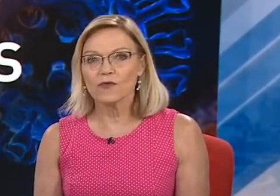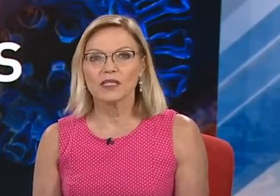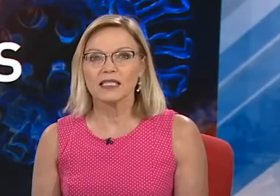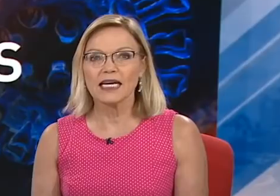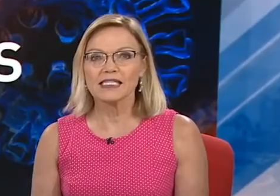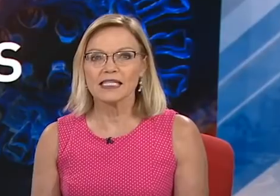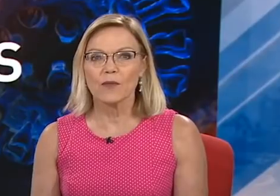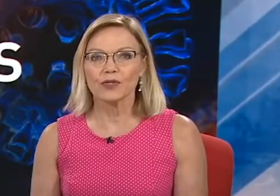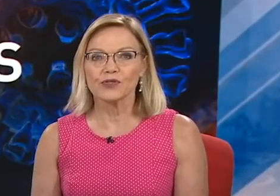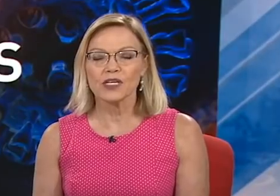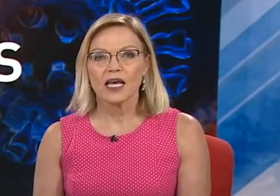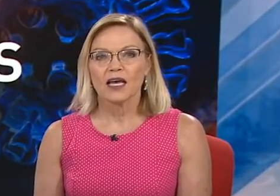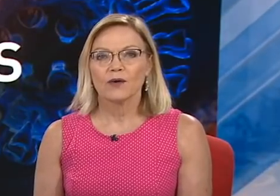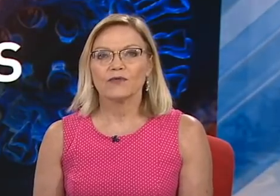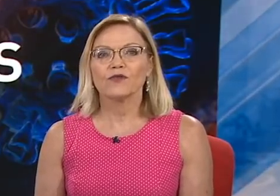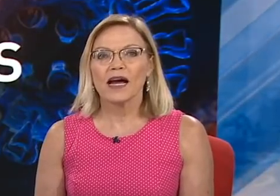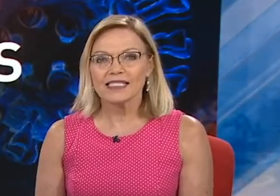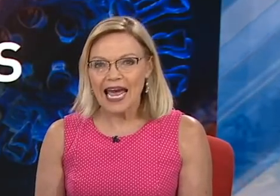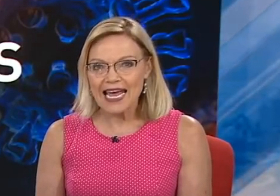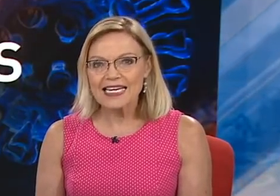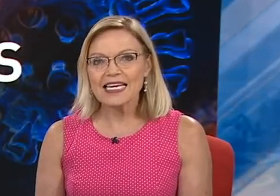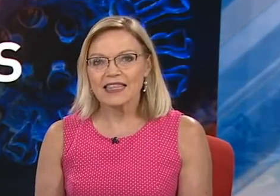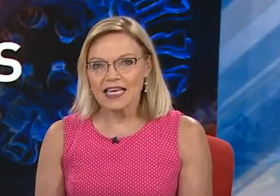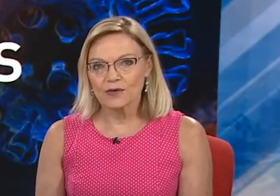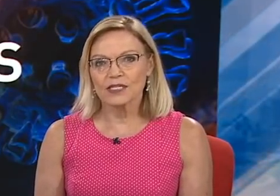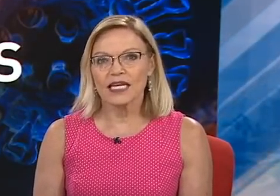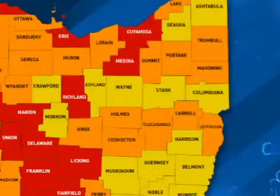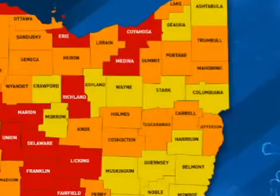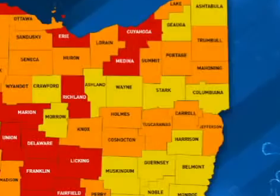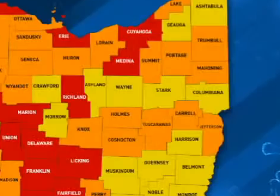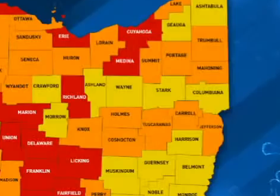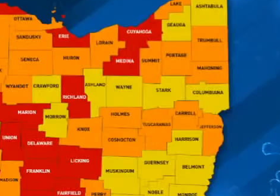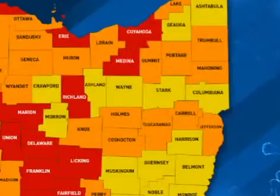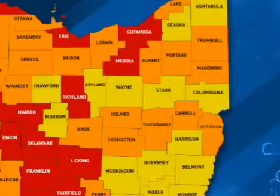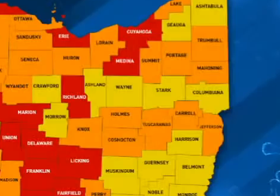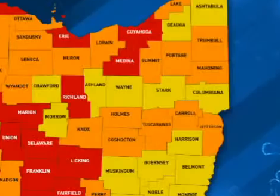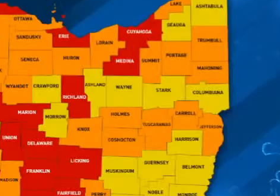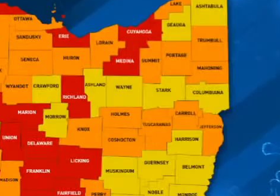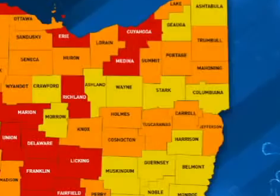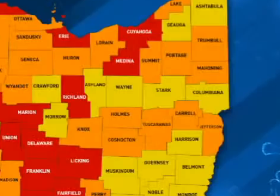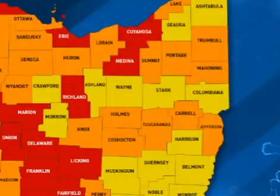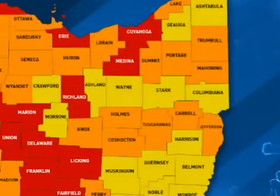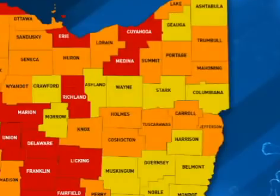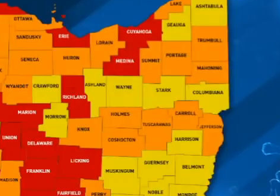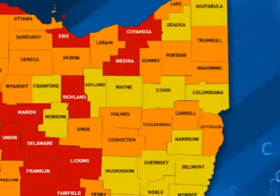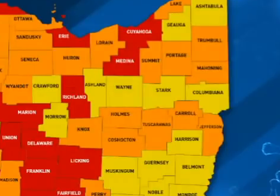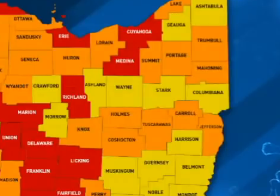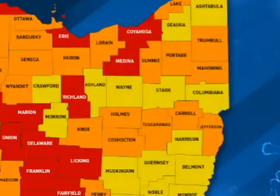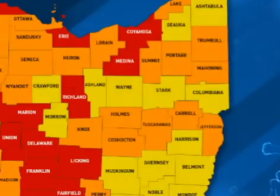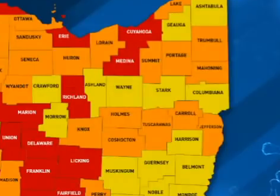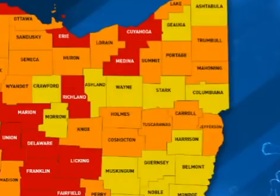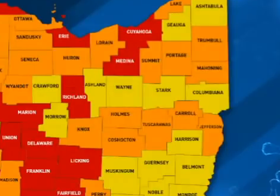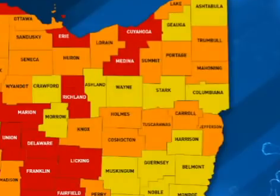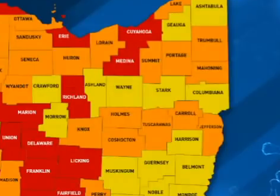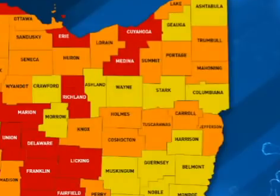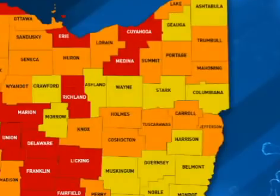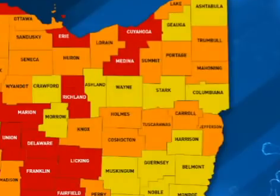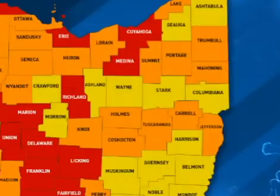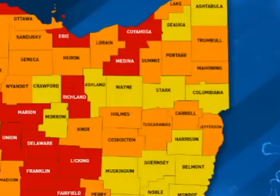start off with the latest numbers. We've cracked 80,000 cases, 80,186 cases. That's